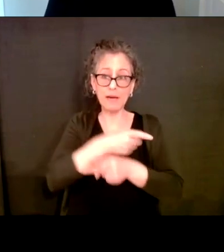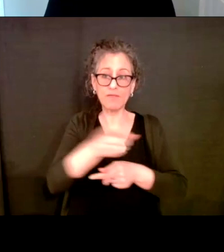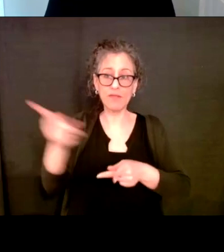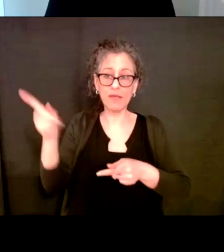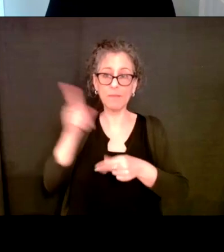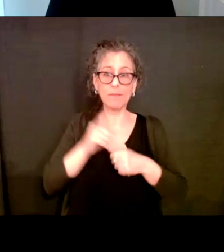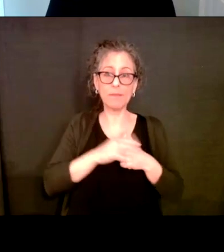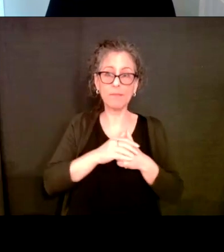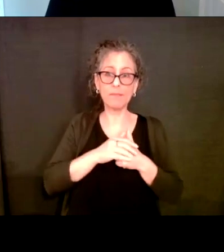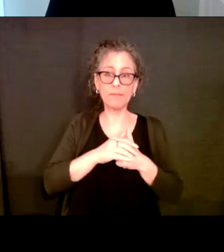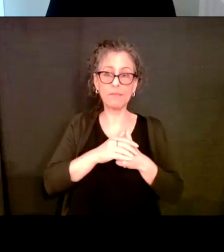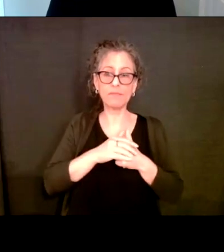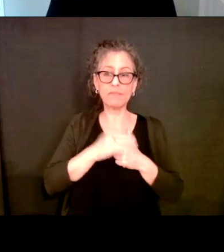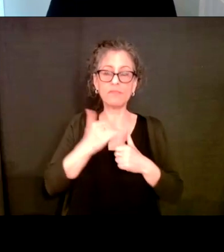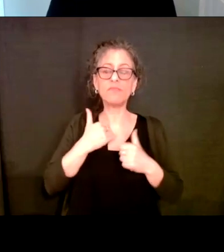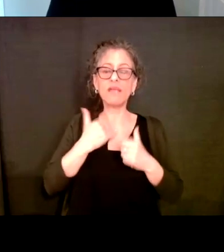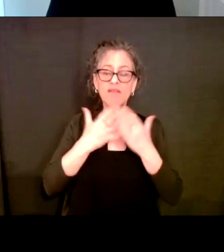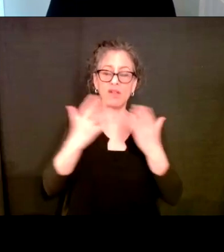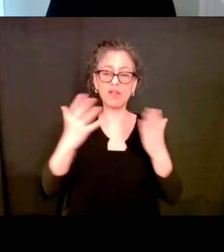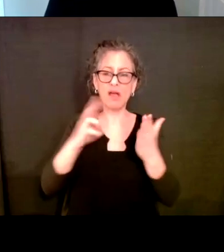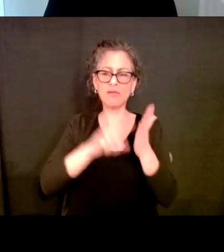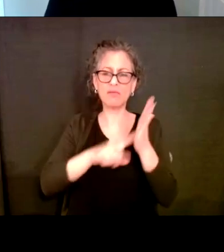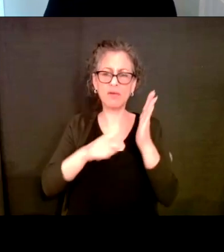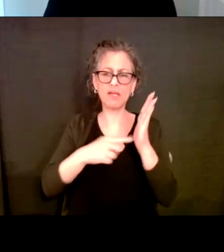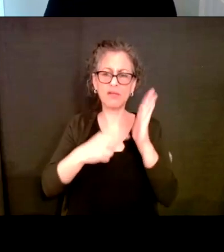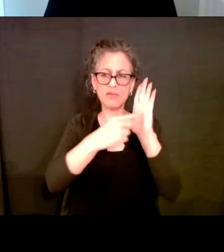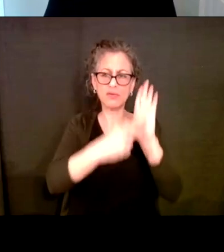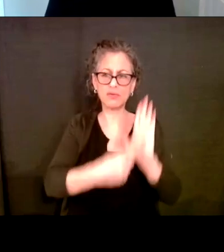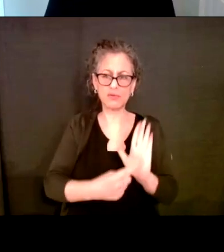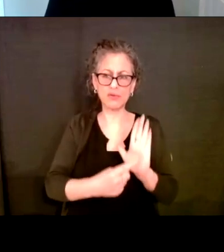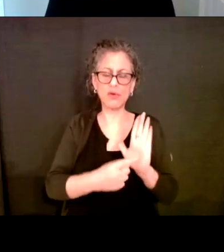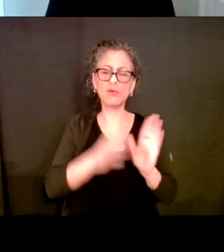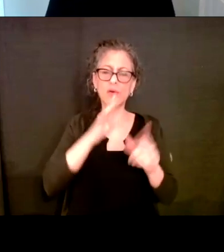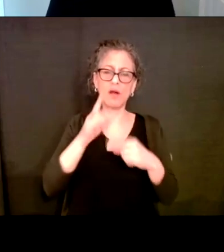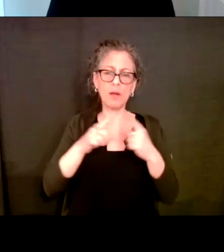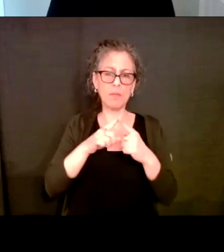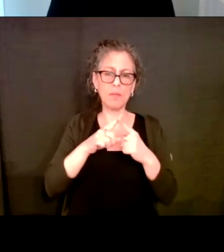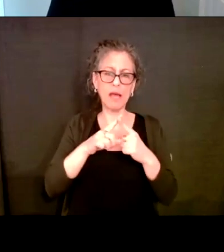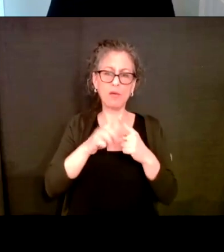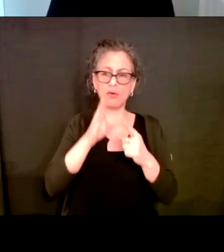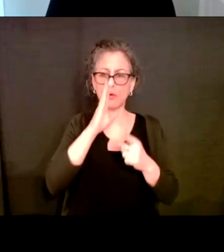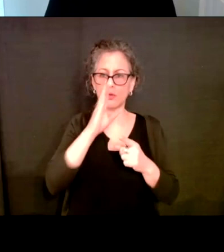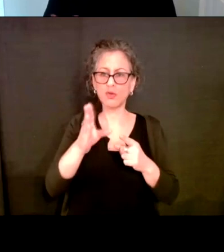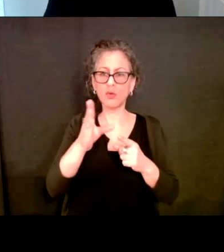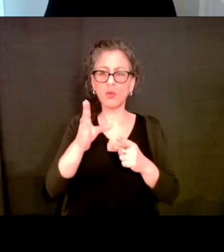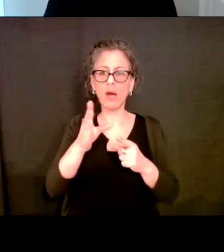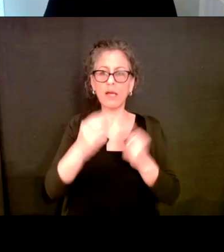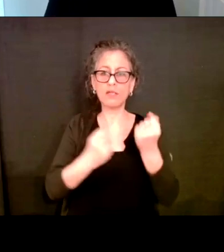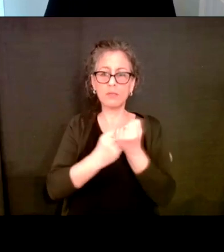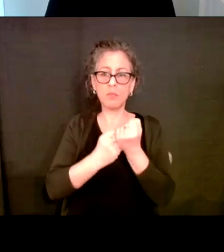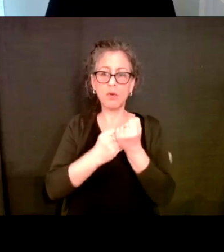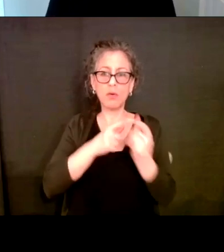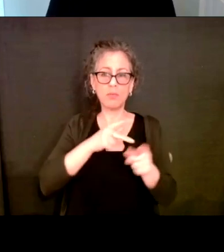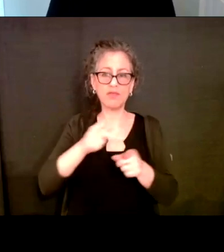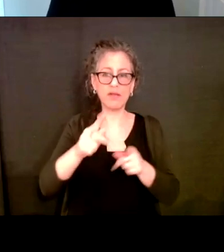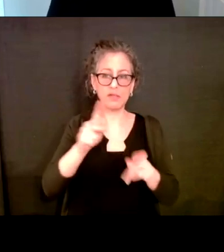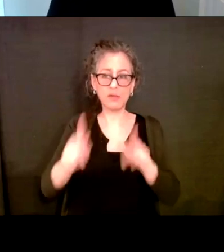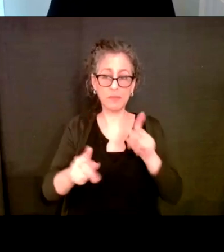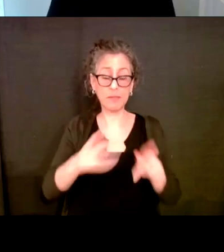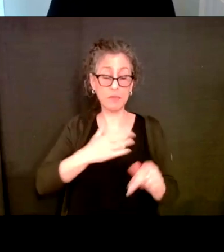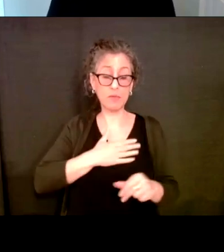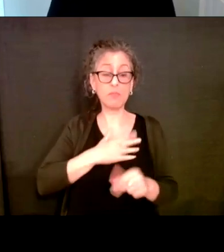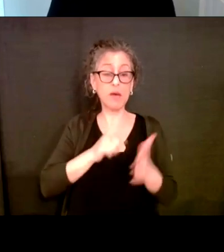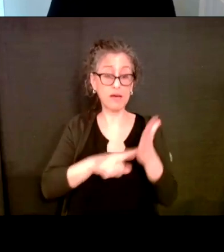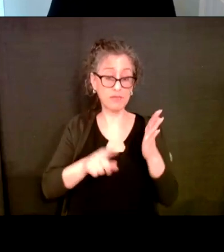there's a substantial body of research in this field that talks about the direct support professionals. And certainly my own research has